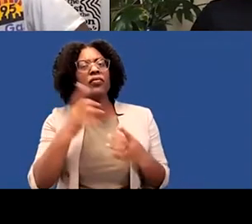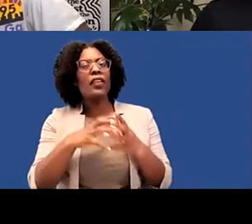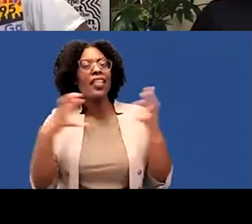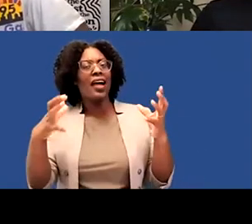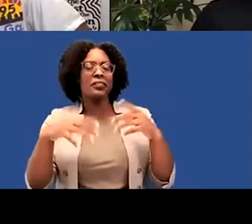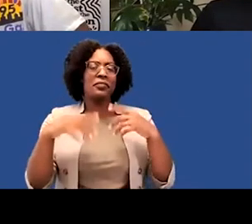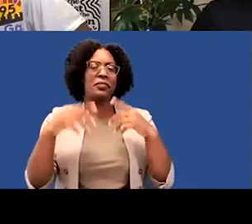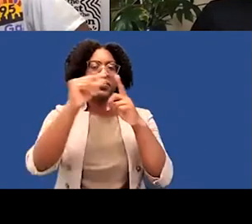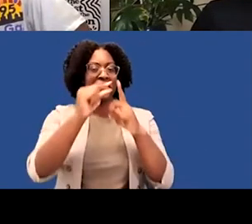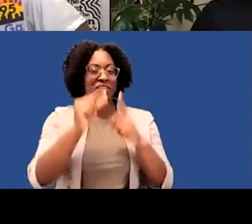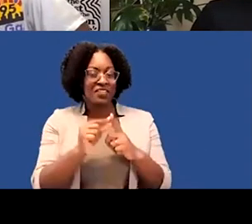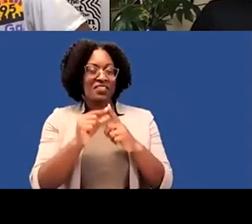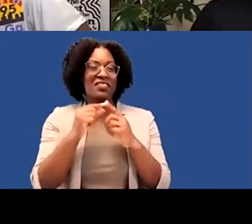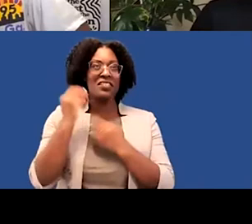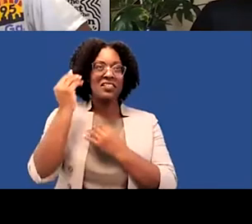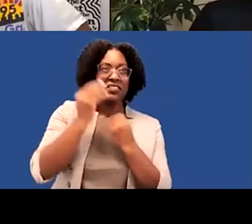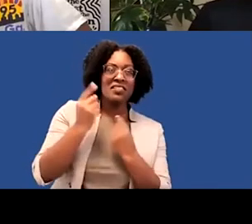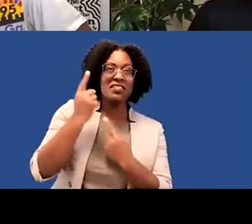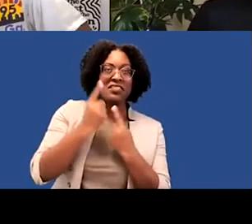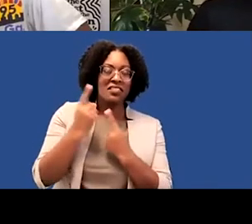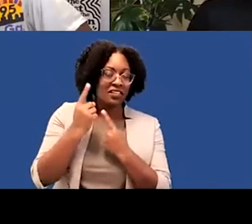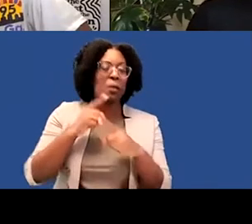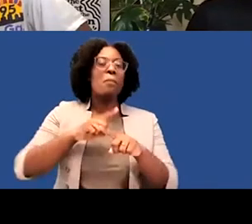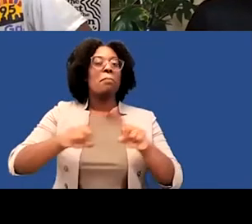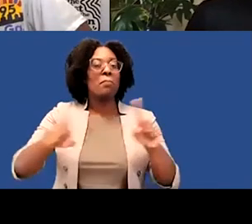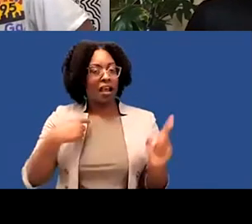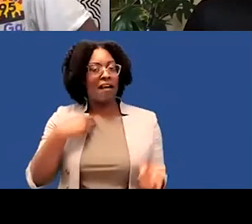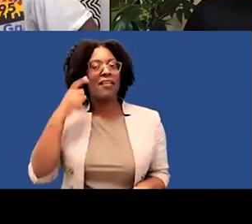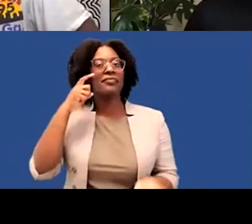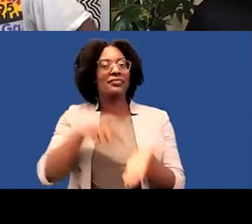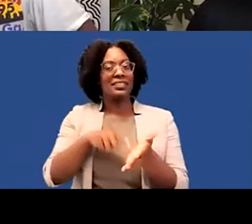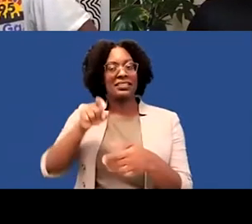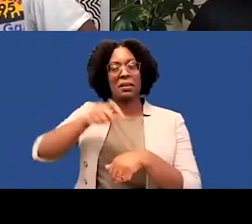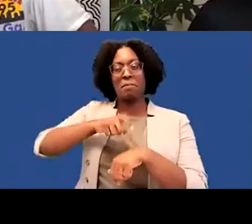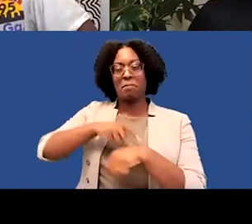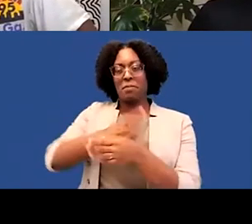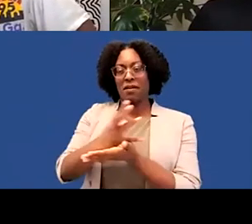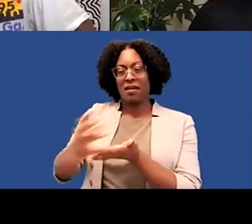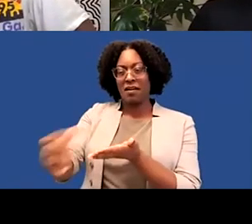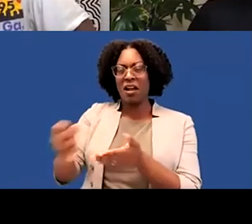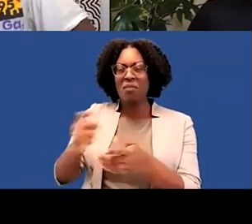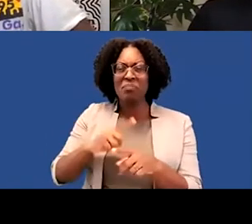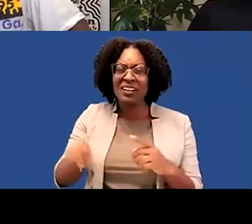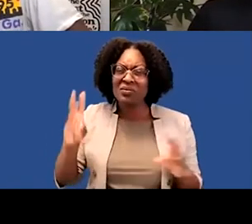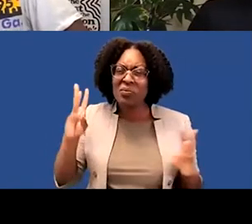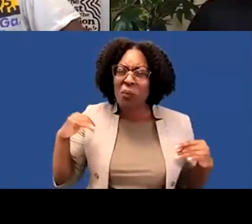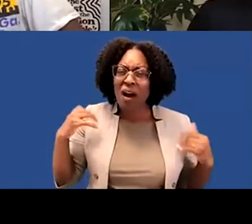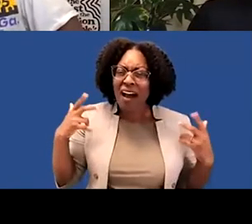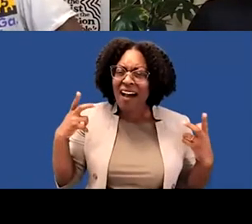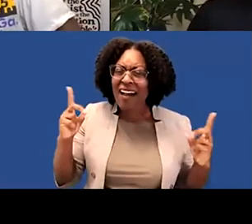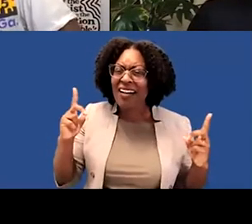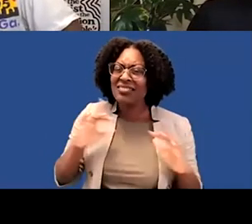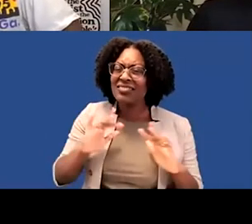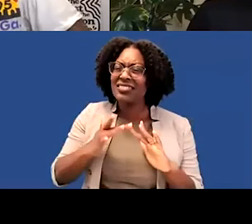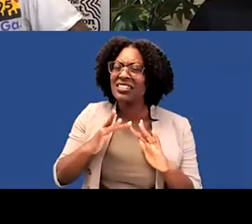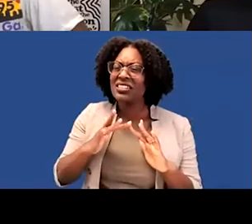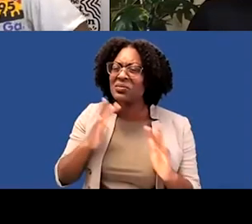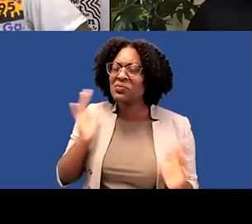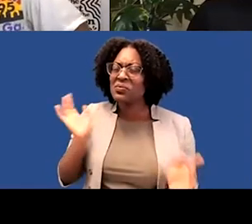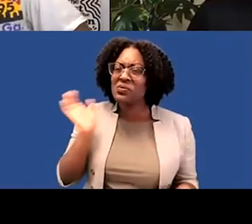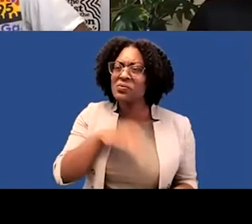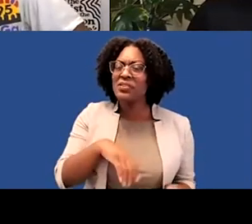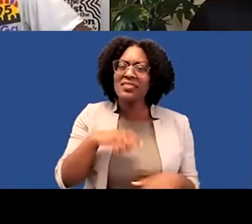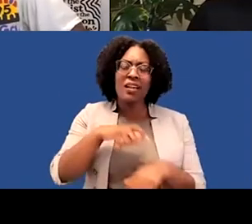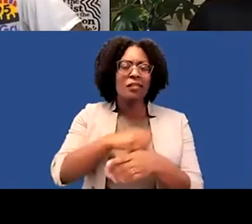because we only have a bit more time, which is wild. The internet is so weird. And we have some